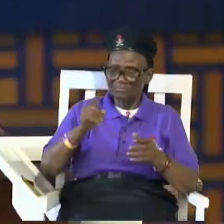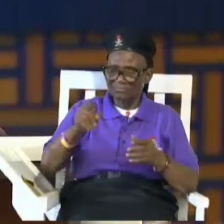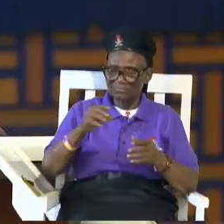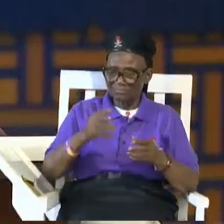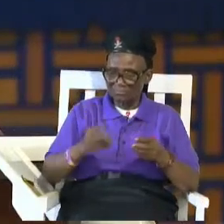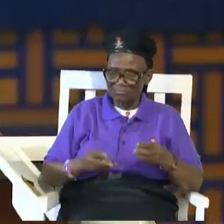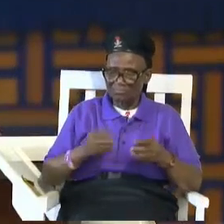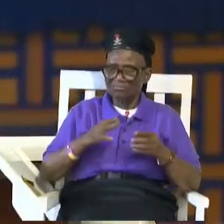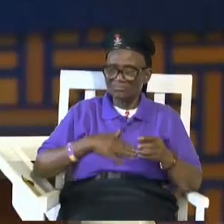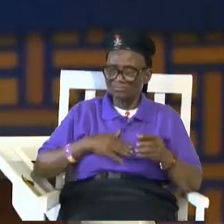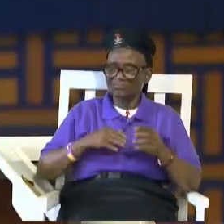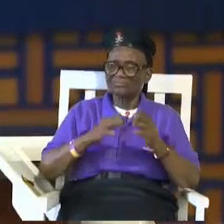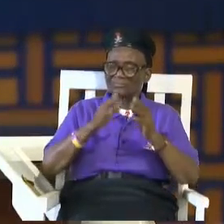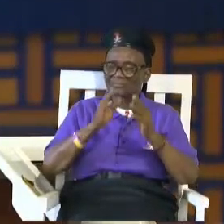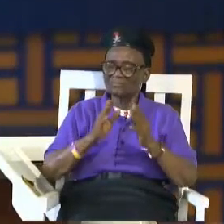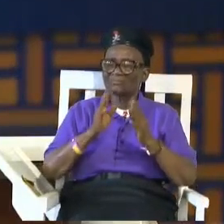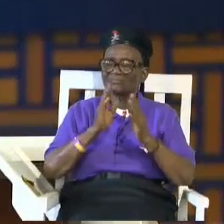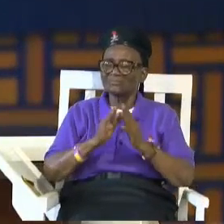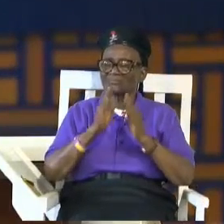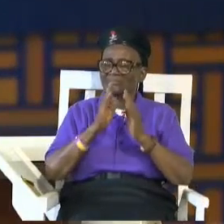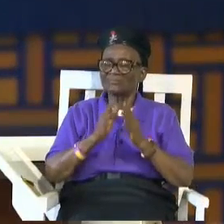holy God.